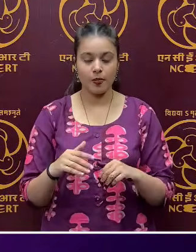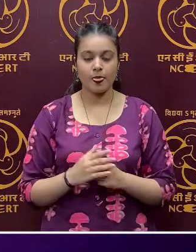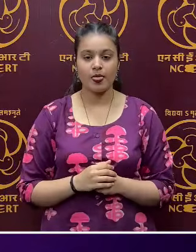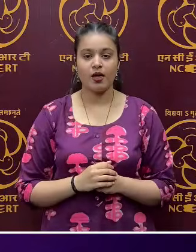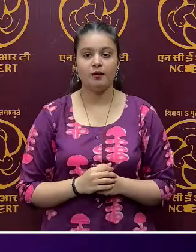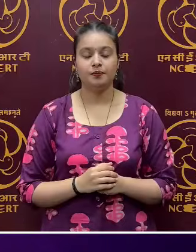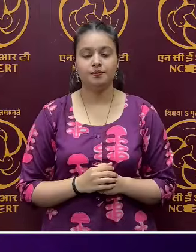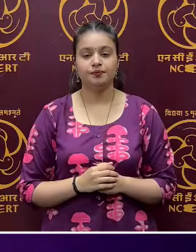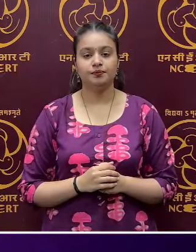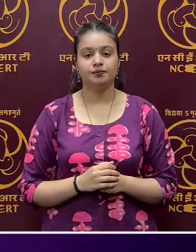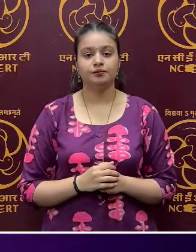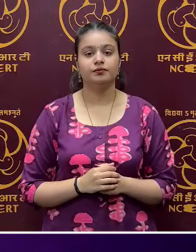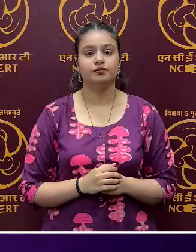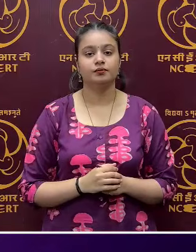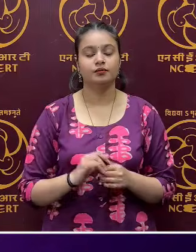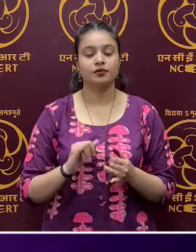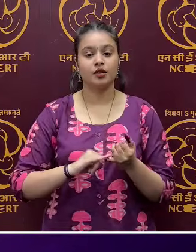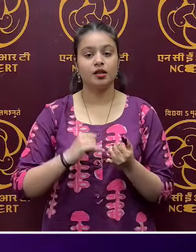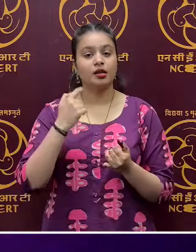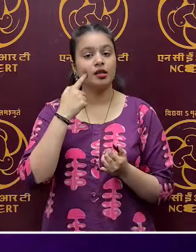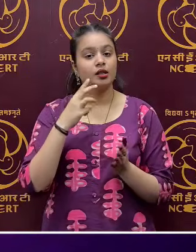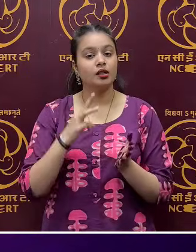Simulation. simulation.